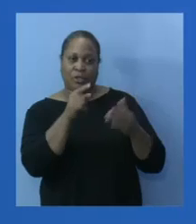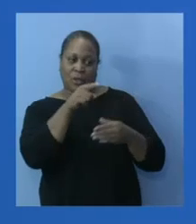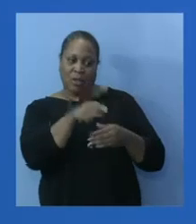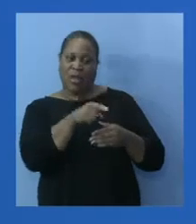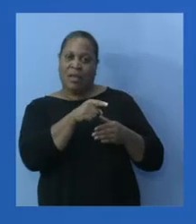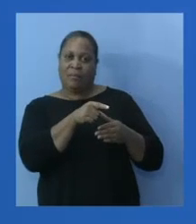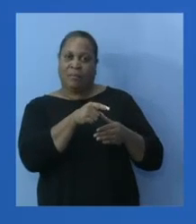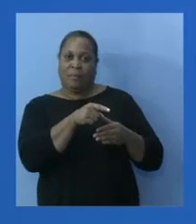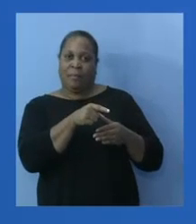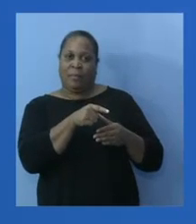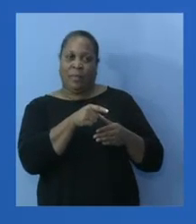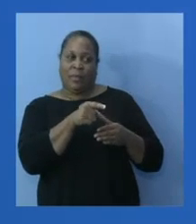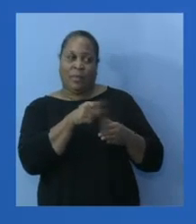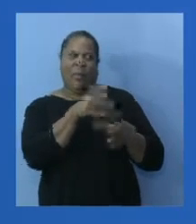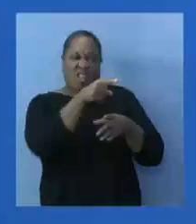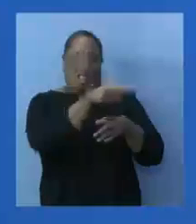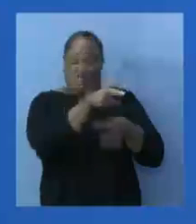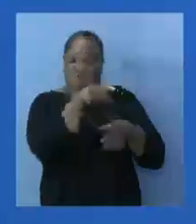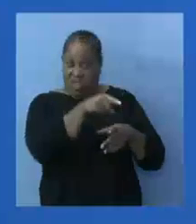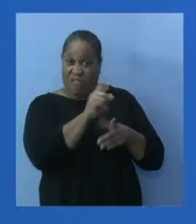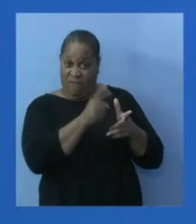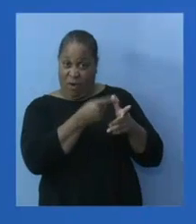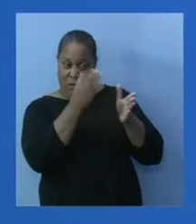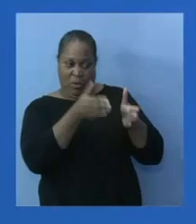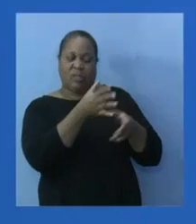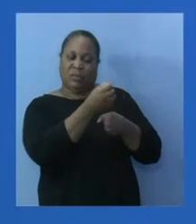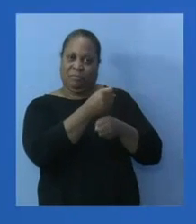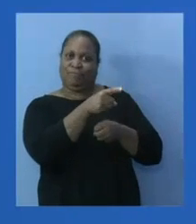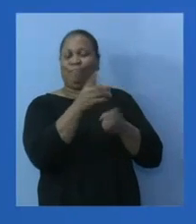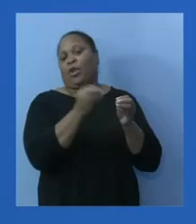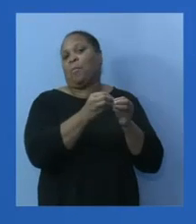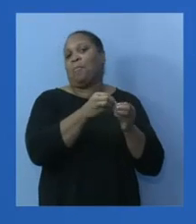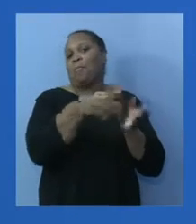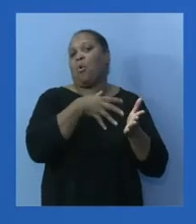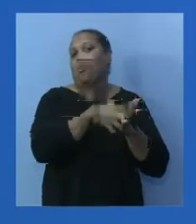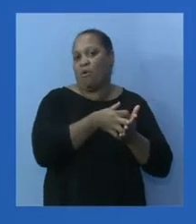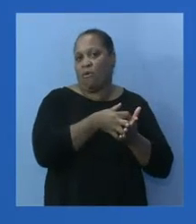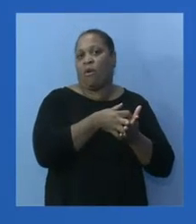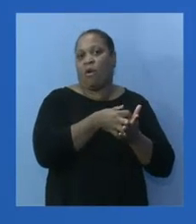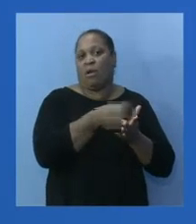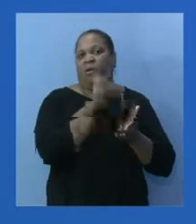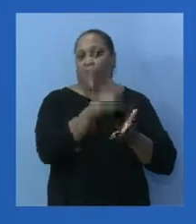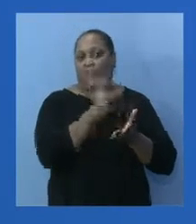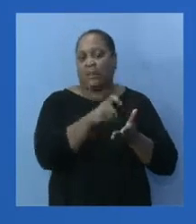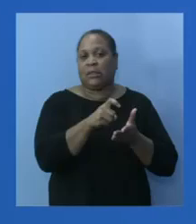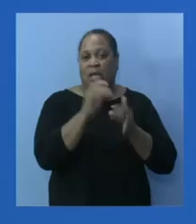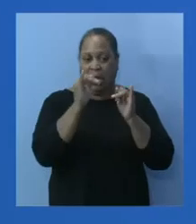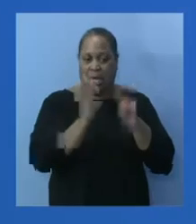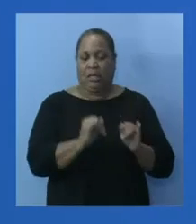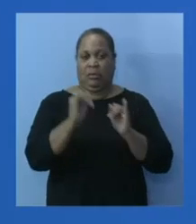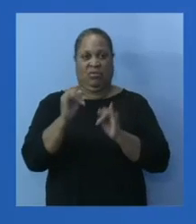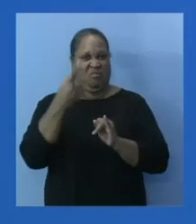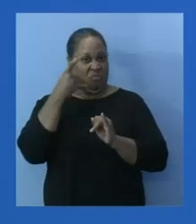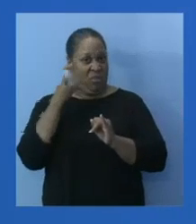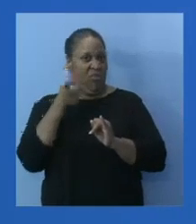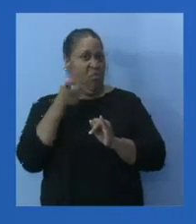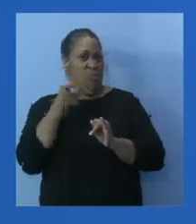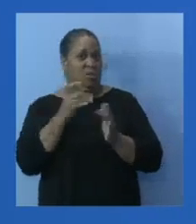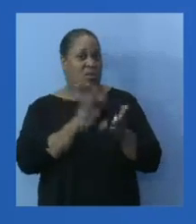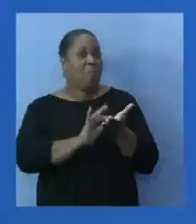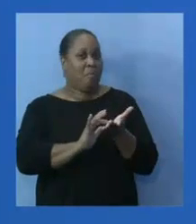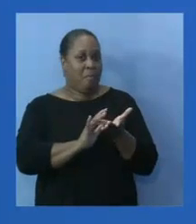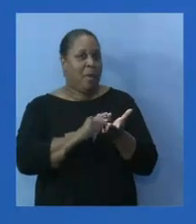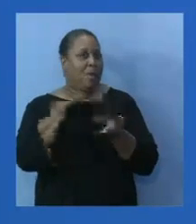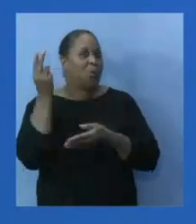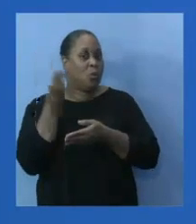to be accessing the vaccine first because they are a more vulnerable, necessary individual because of their medical vulnerabilities. And